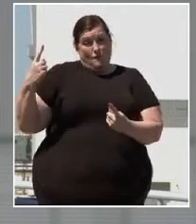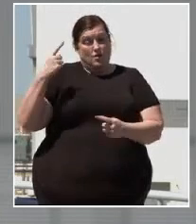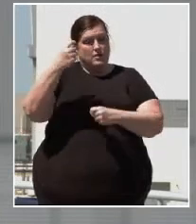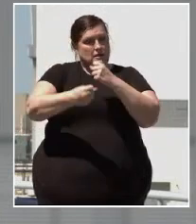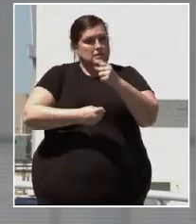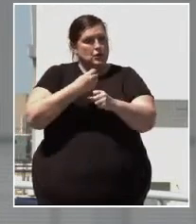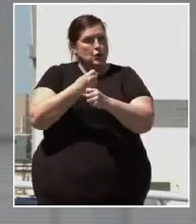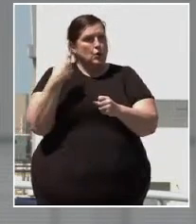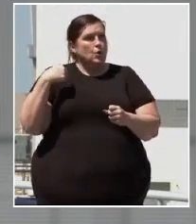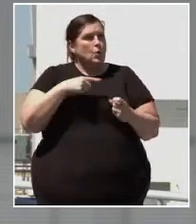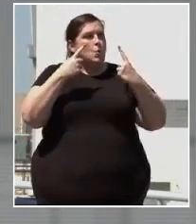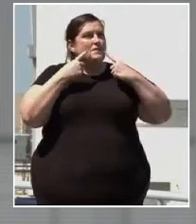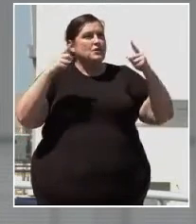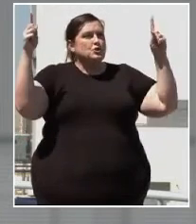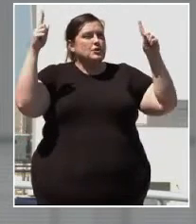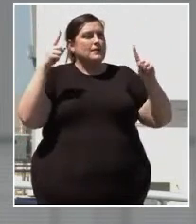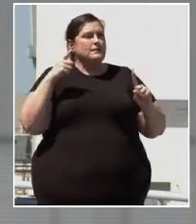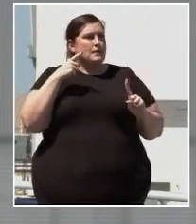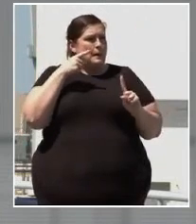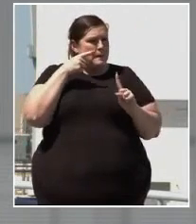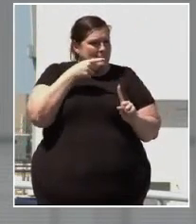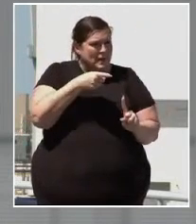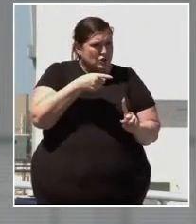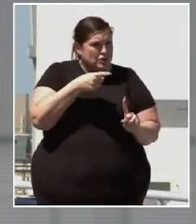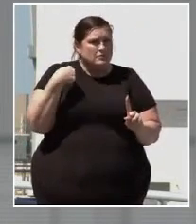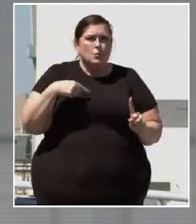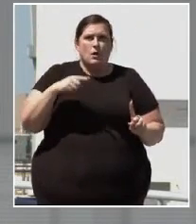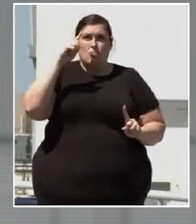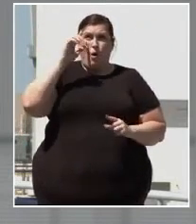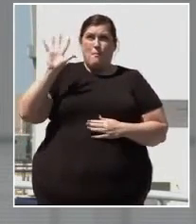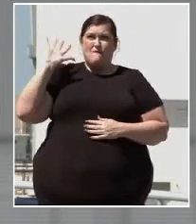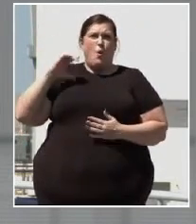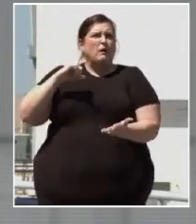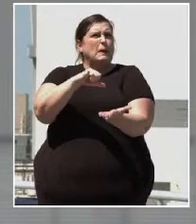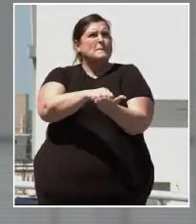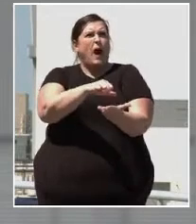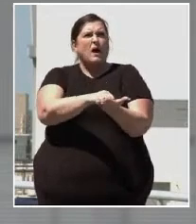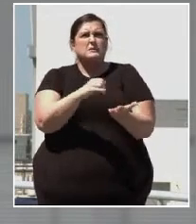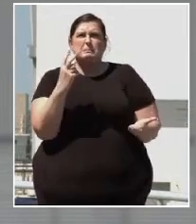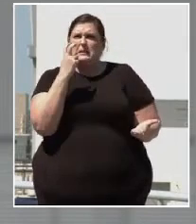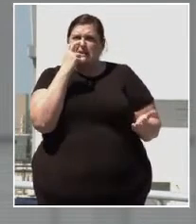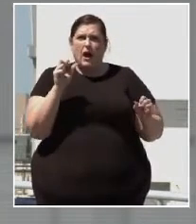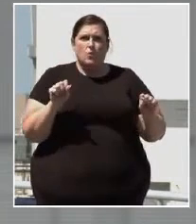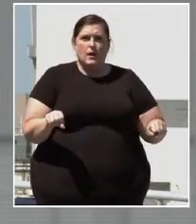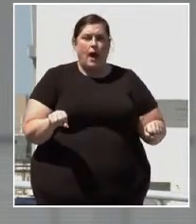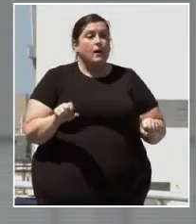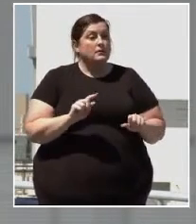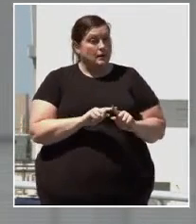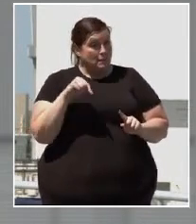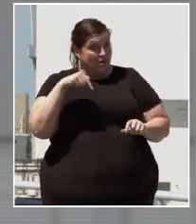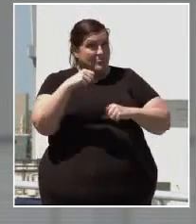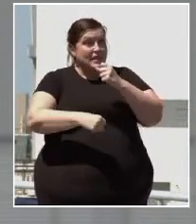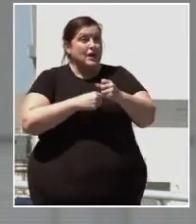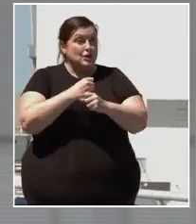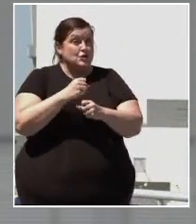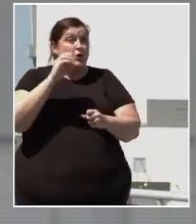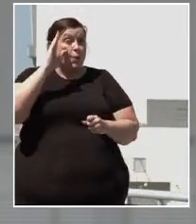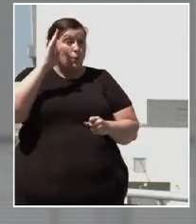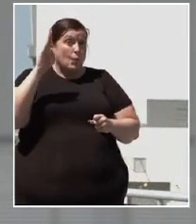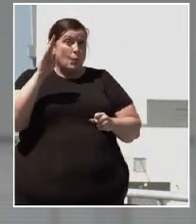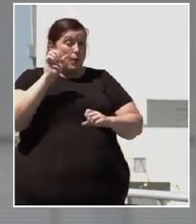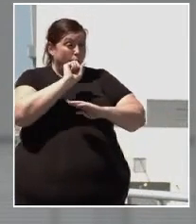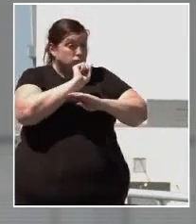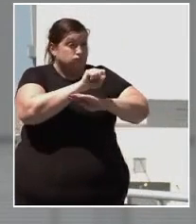we've achieved missions once thought impossible and we know this year is bound to be another banner year